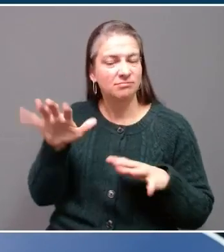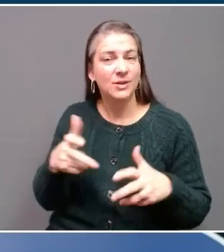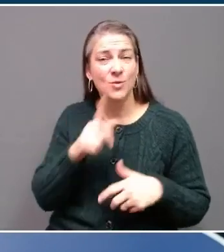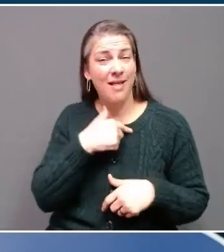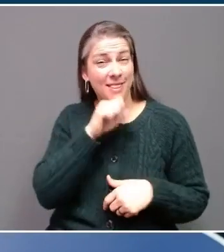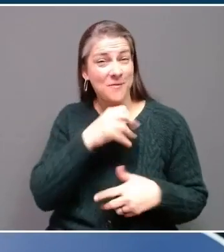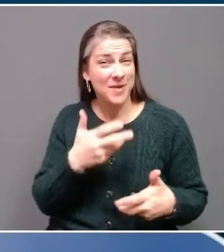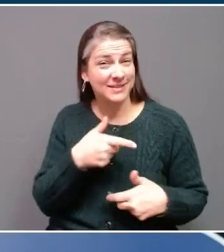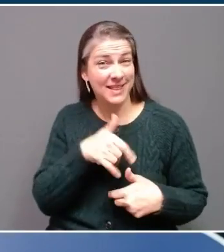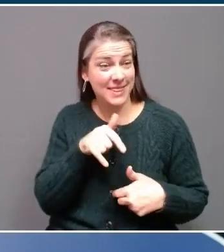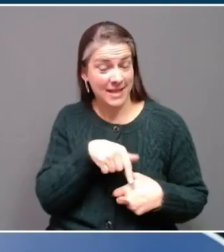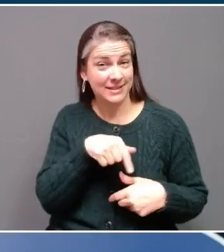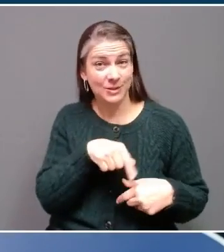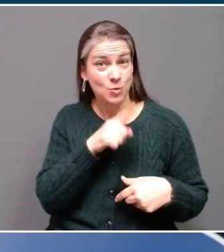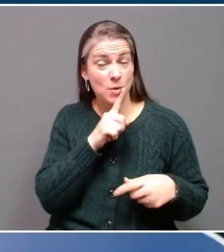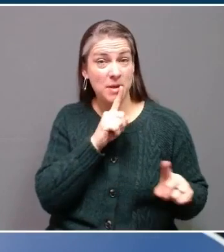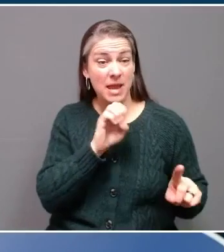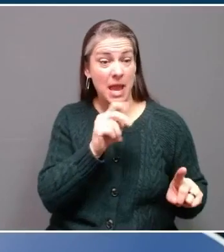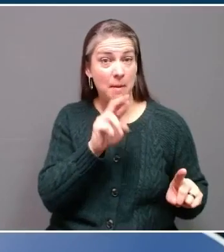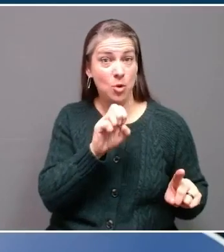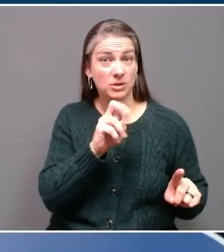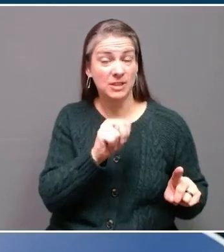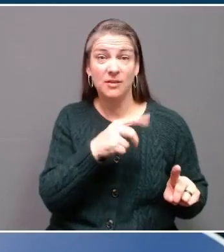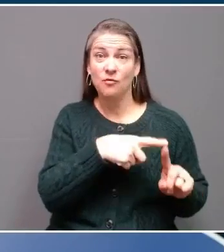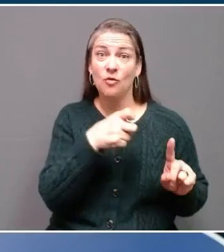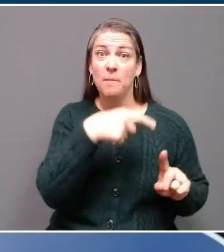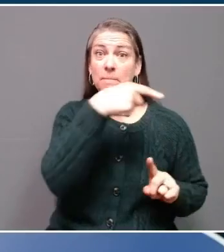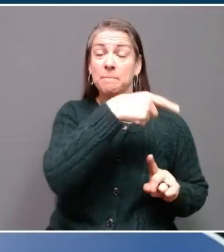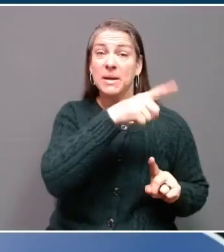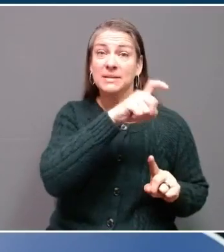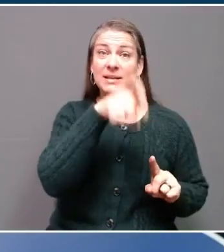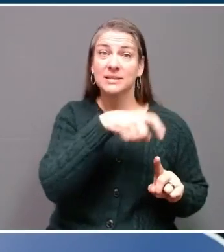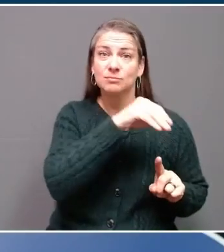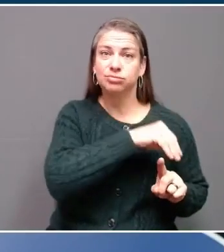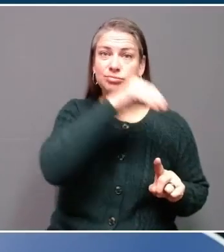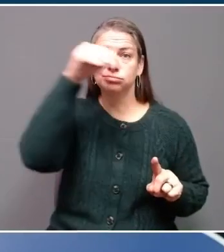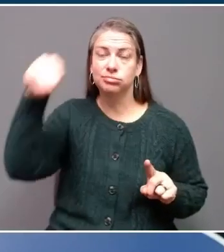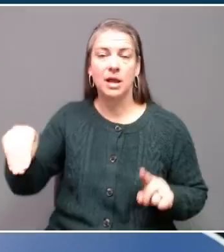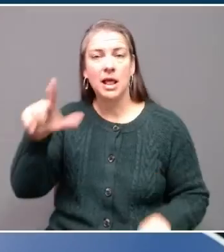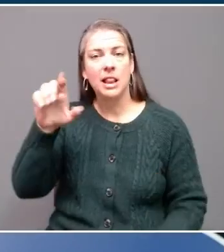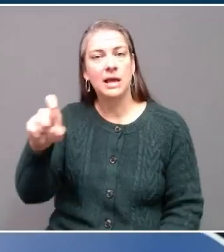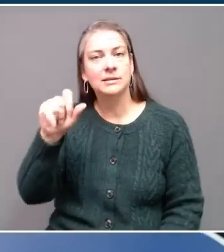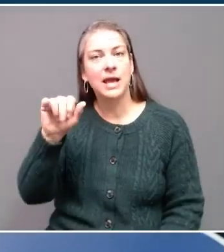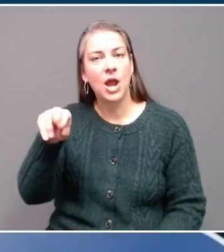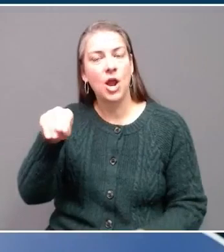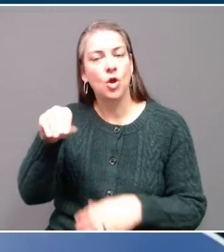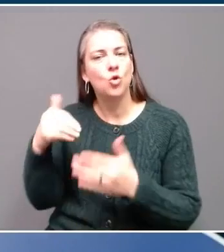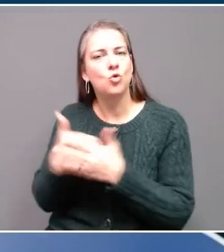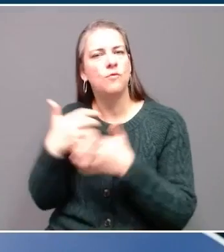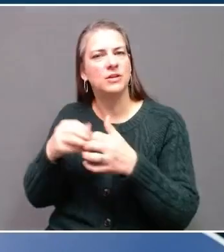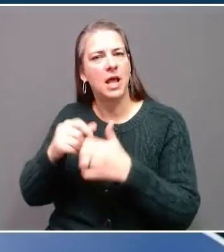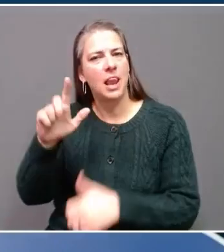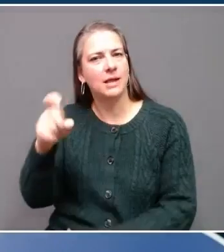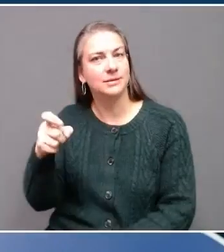move from Emerson's Pasadena, Texas facility to Beshear's new factory in Lexington. Yes,